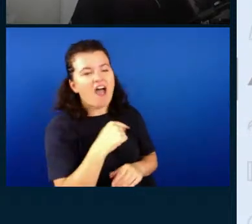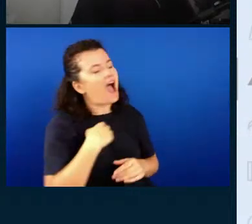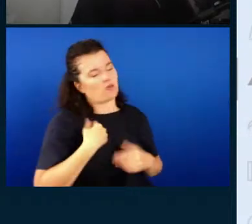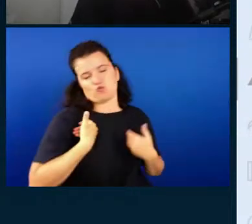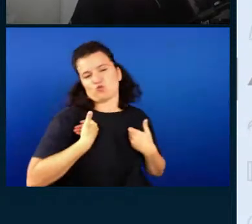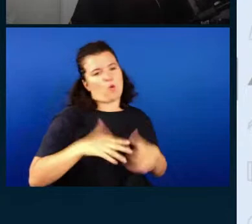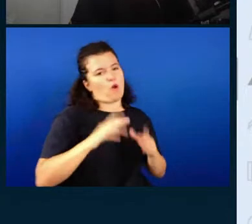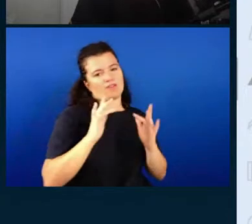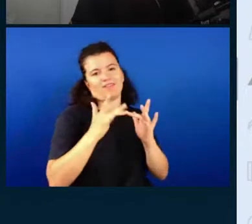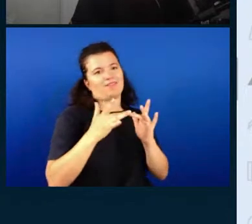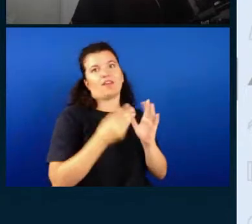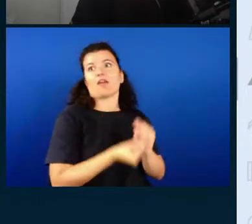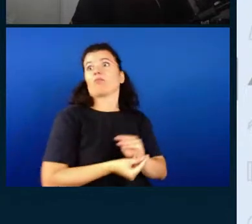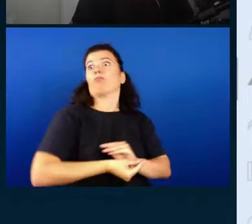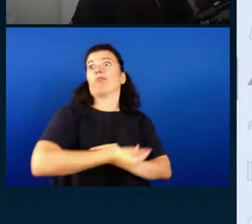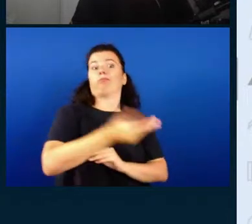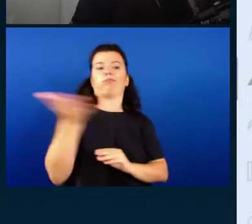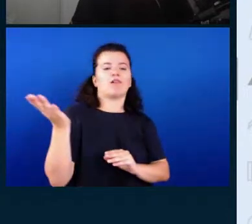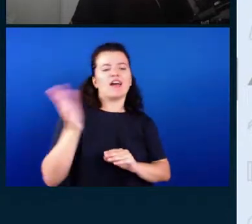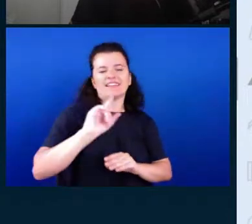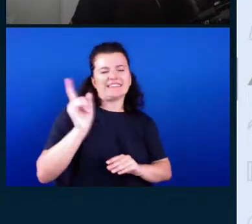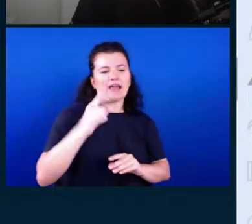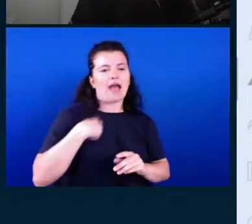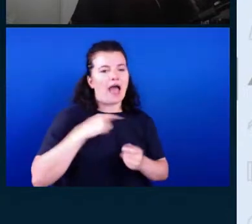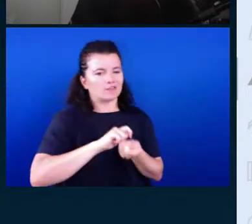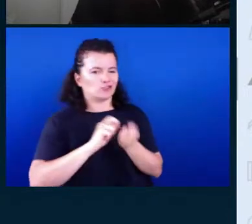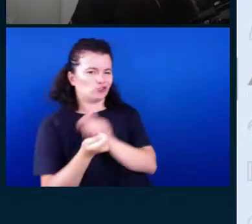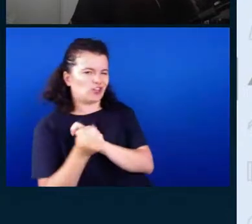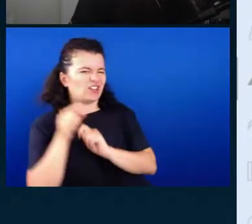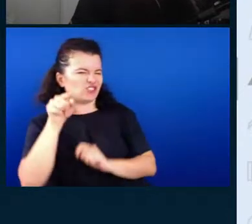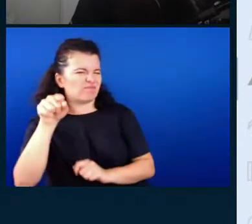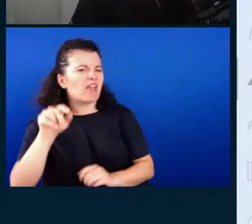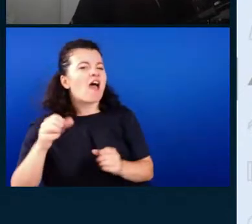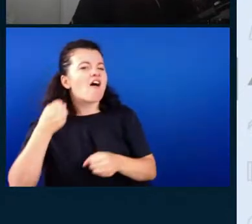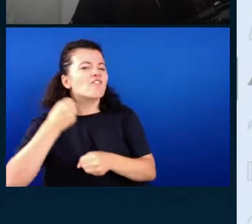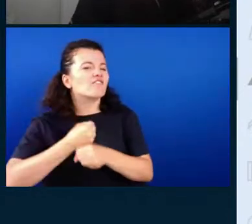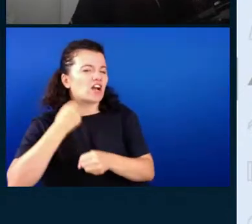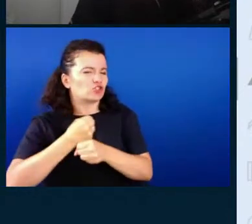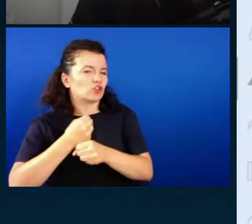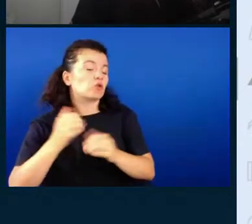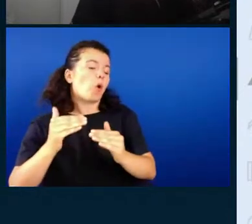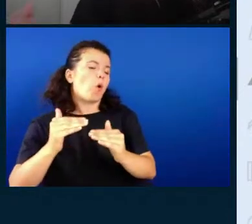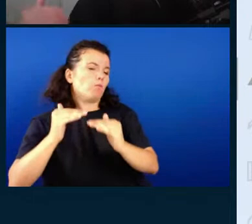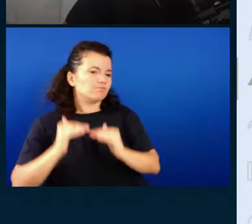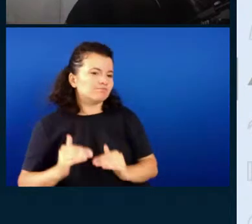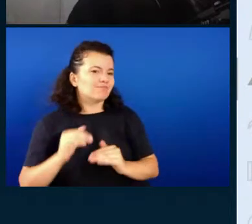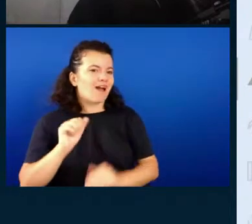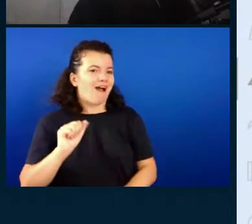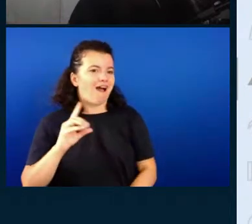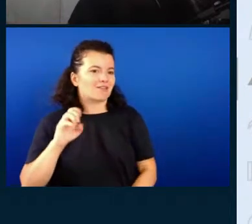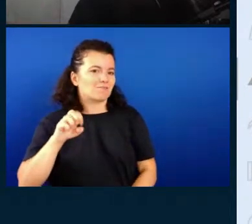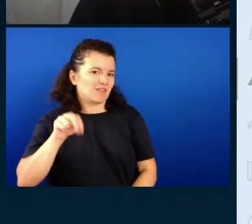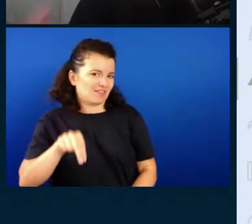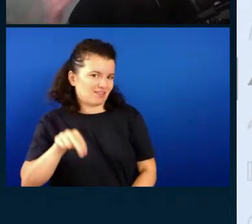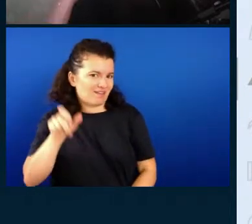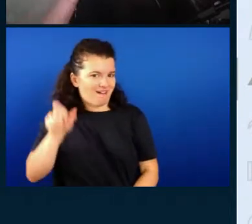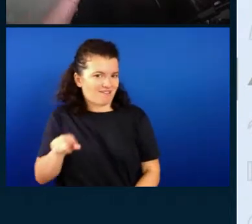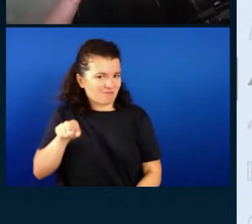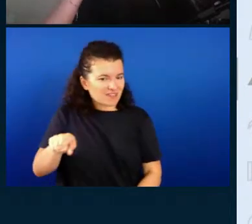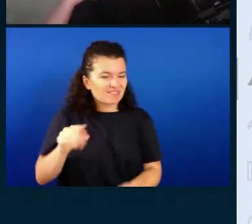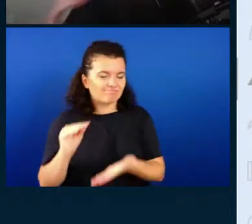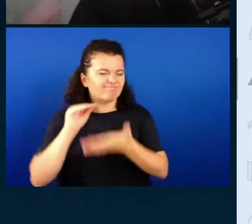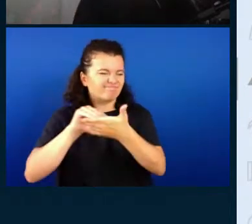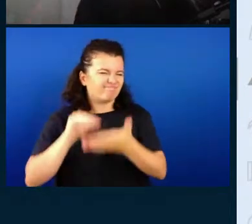case, I would go with function or admin, where function is means that there's a key added